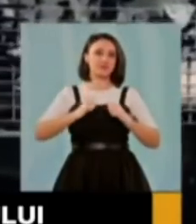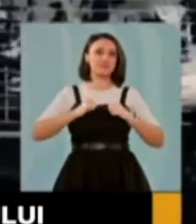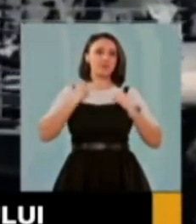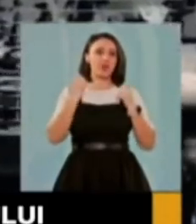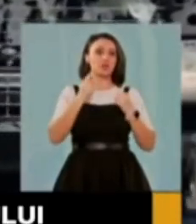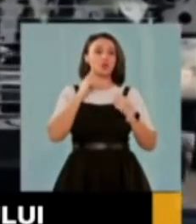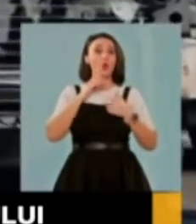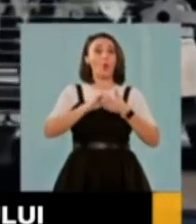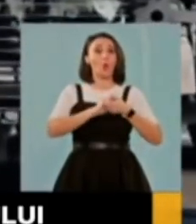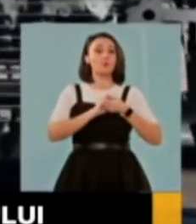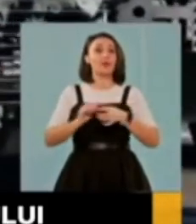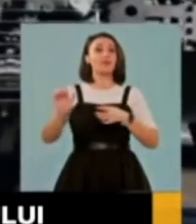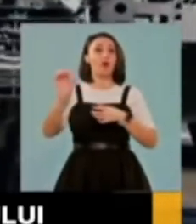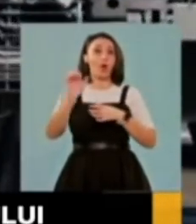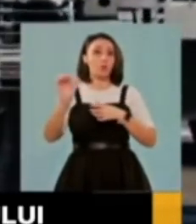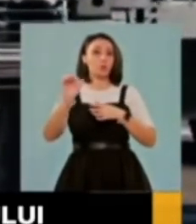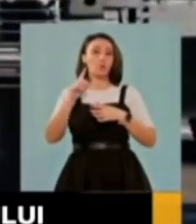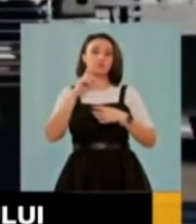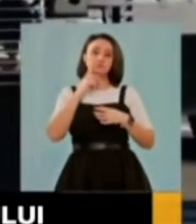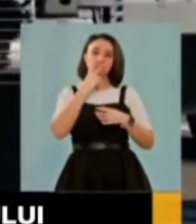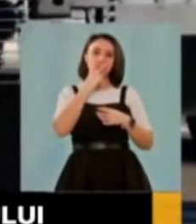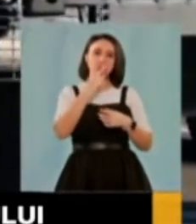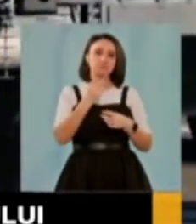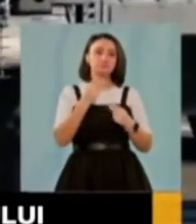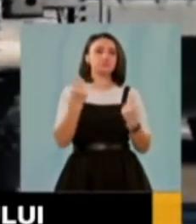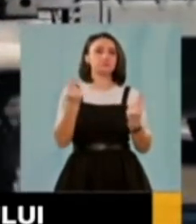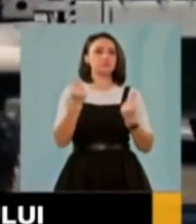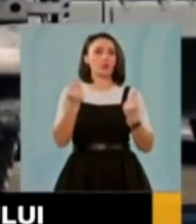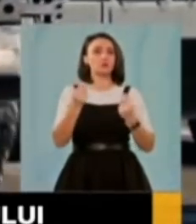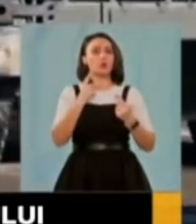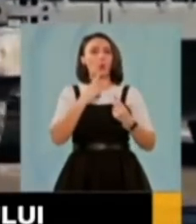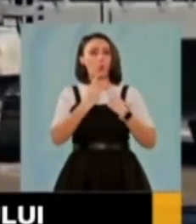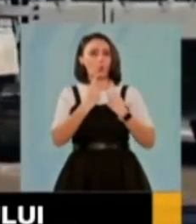Ucraina și comunitatea euroatlantică și să abordeze orice chestiune la masa negocierilor.